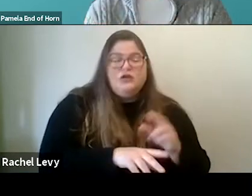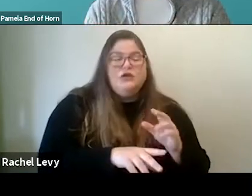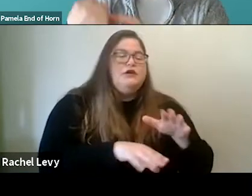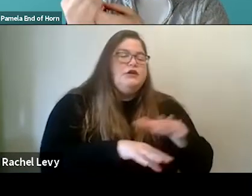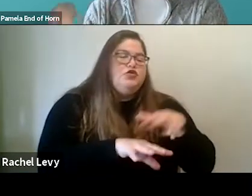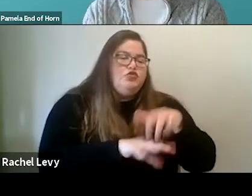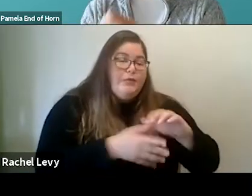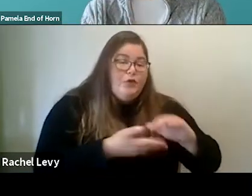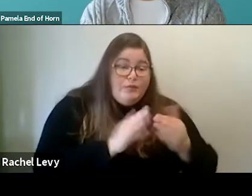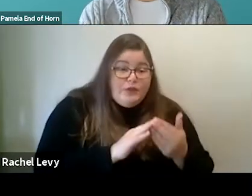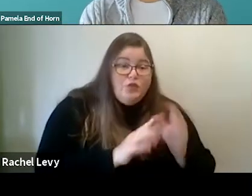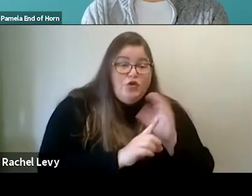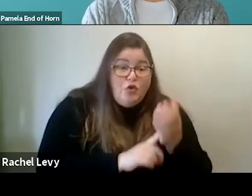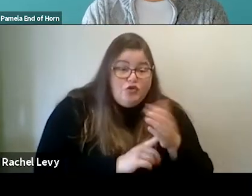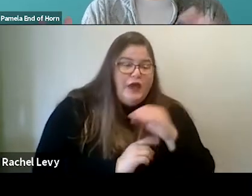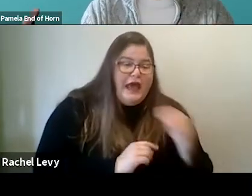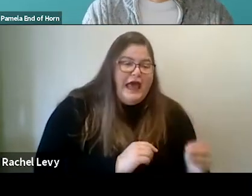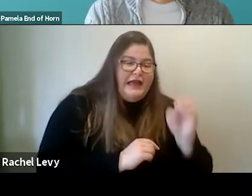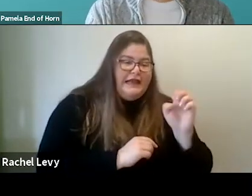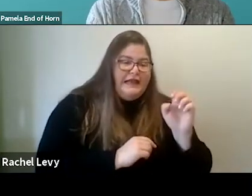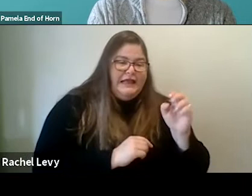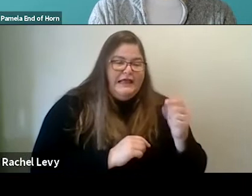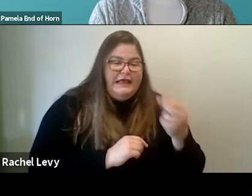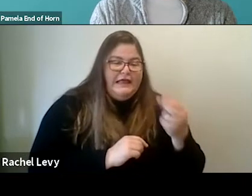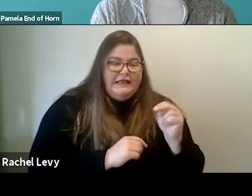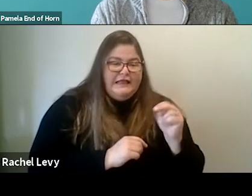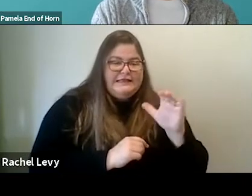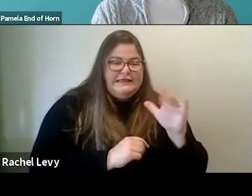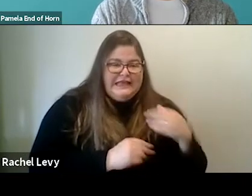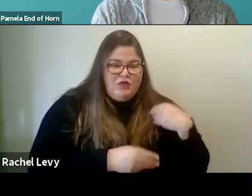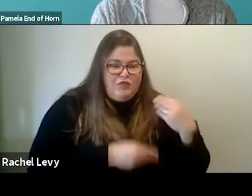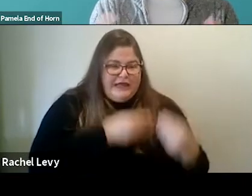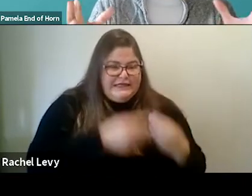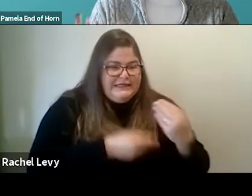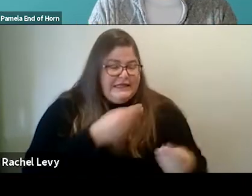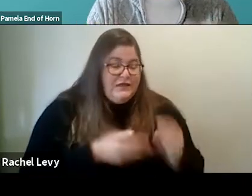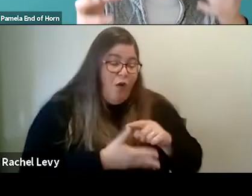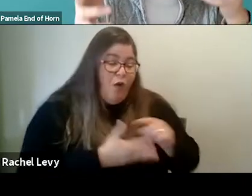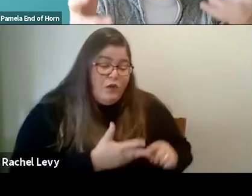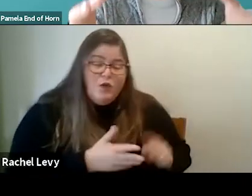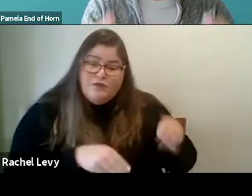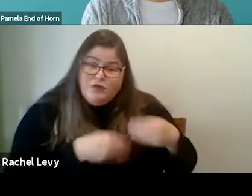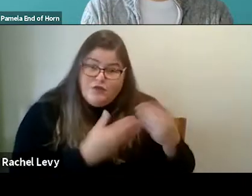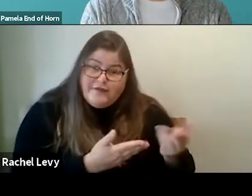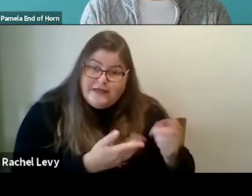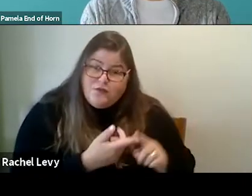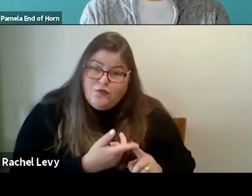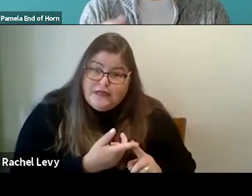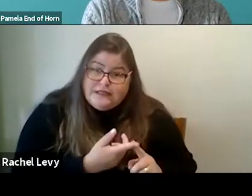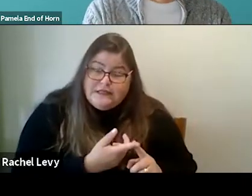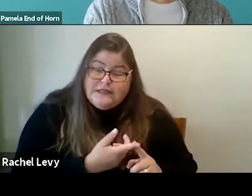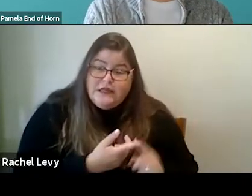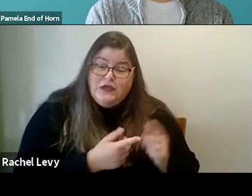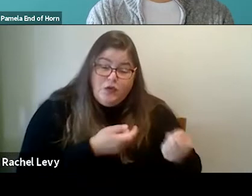community, as well as tribal ethnicity. All of those pieces have to be presented when dealing with